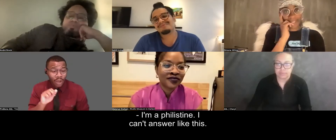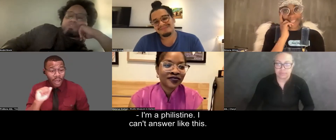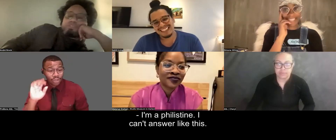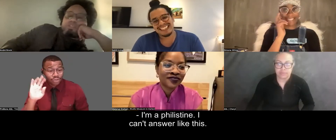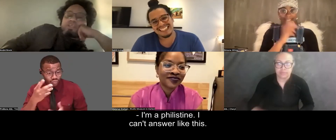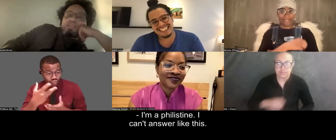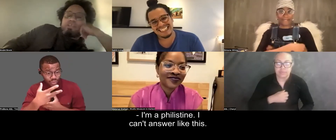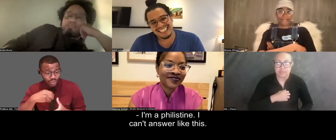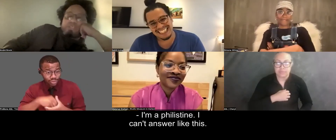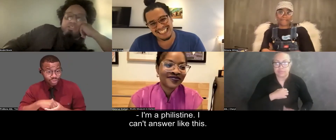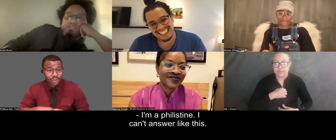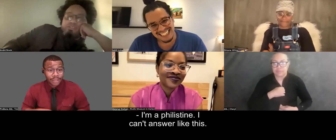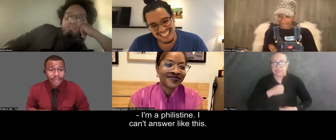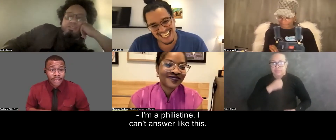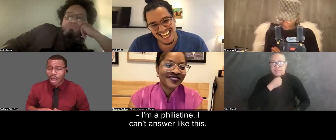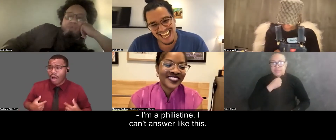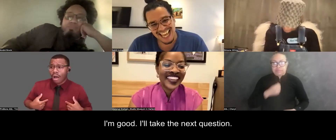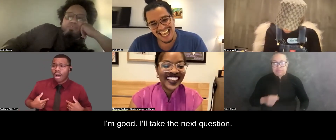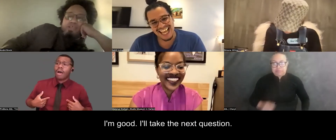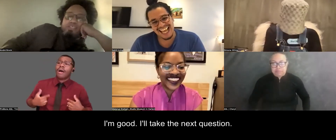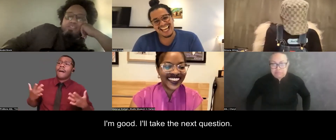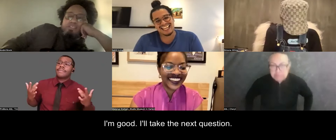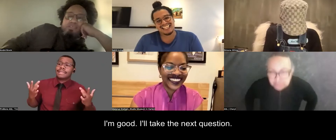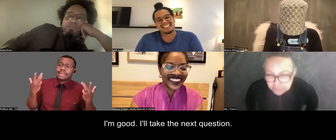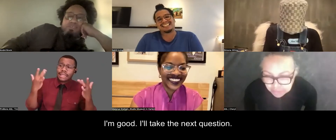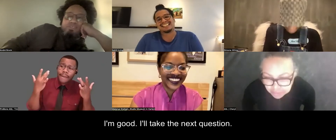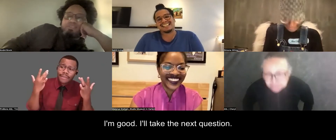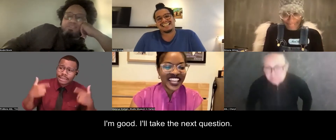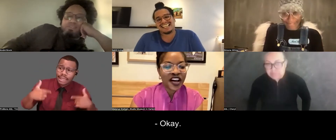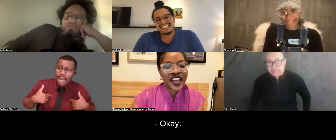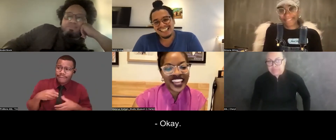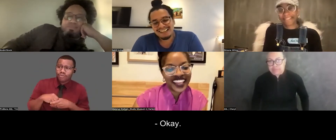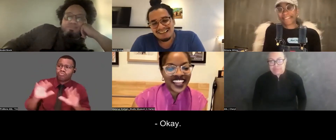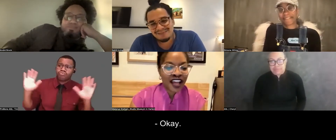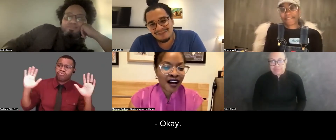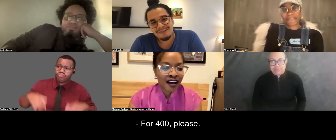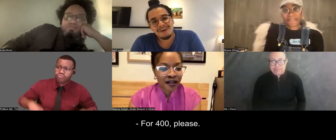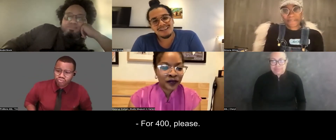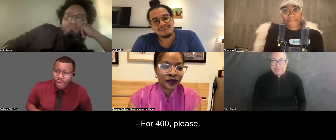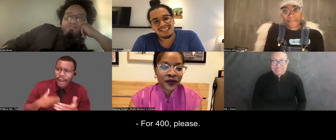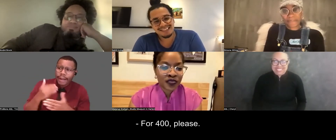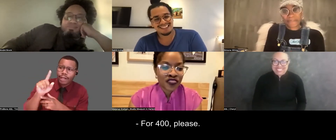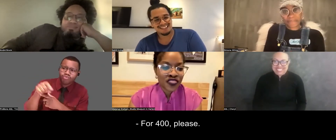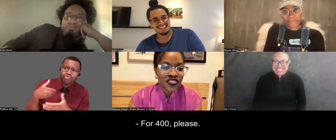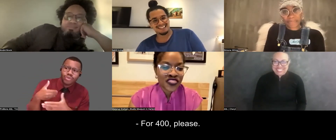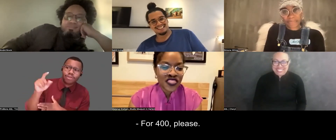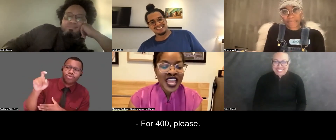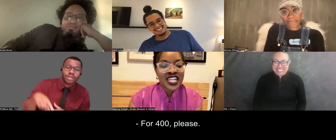I'm a Philistine. I can't answer like this. I'm good. I'll take the next question. Okay. For 400,